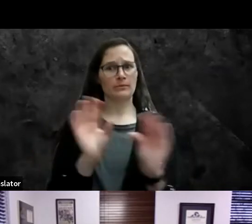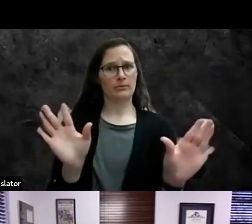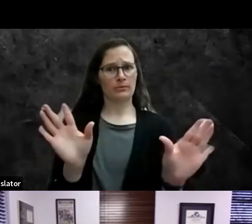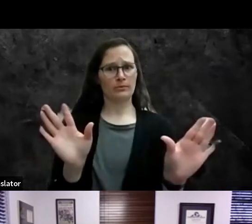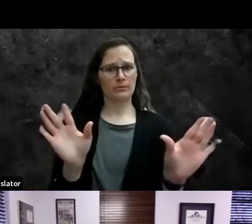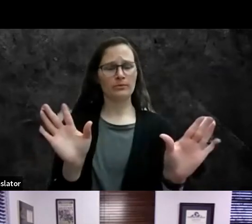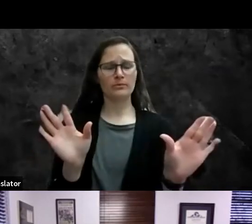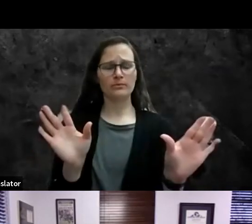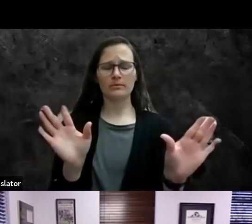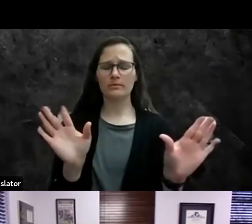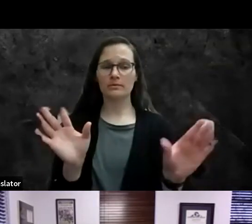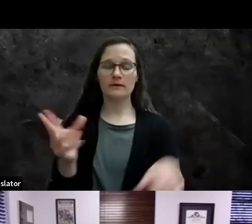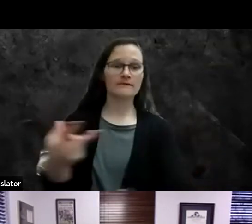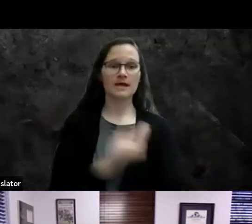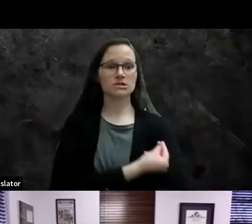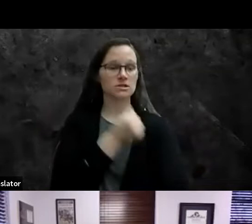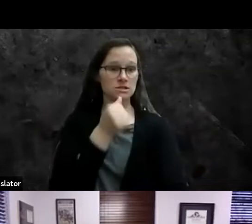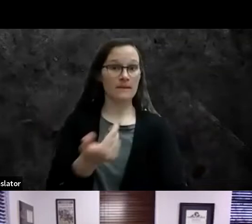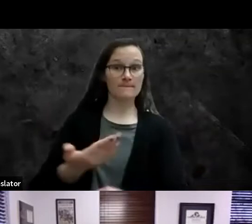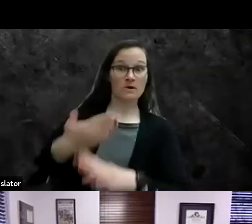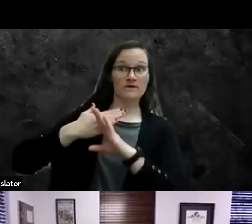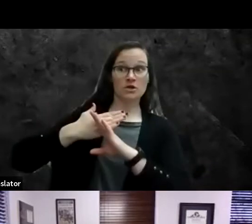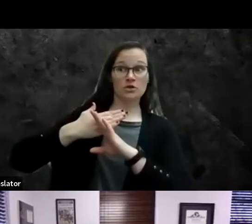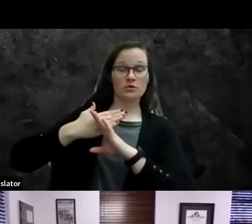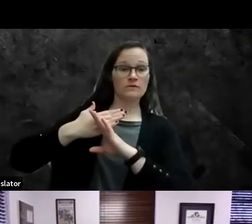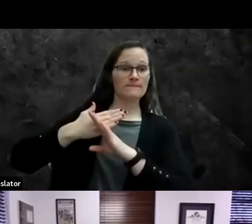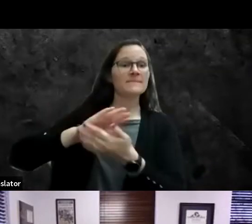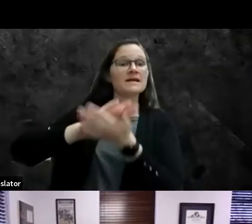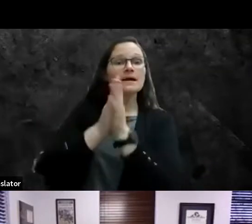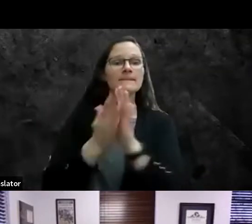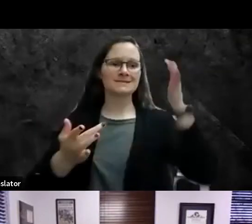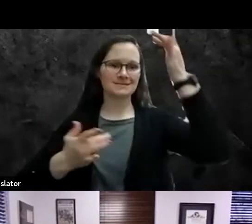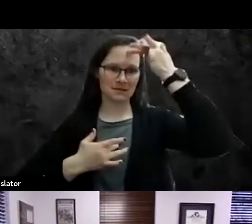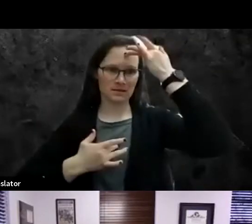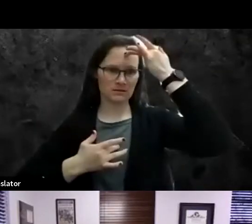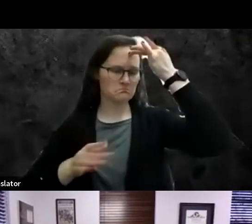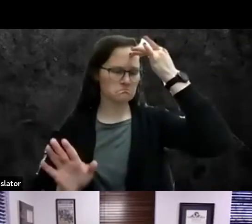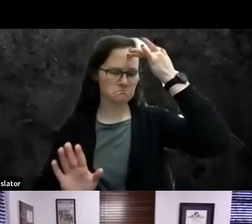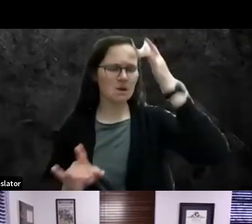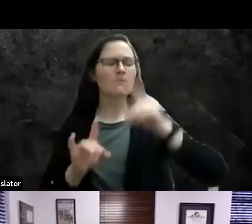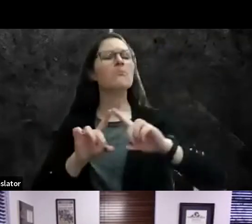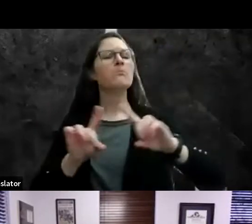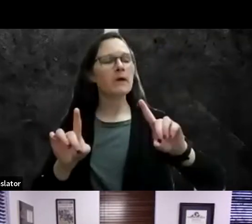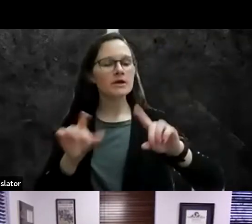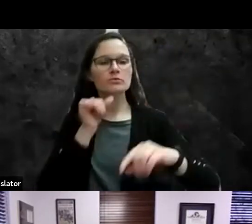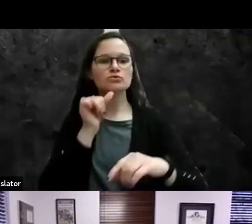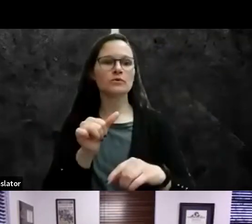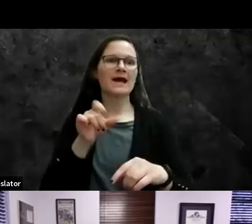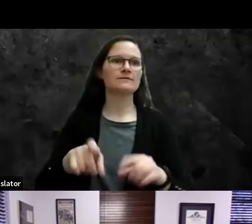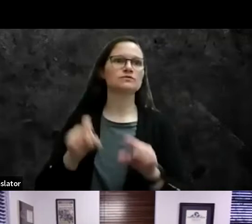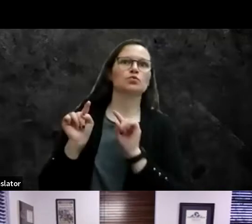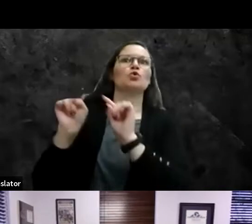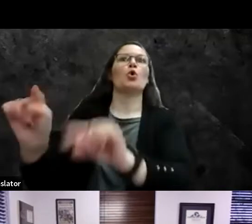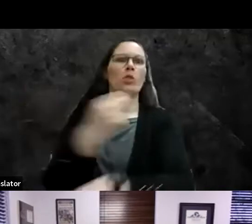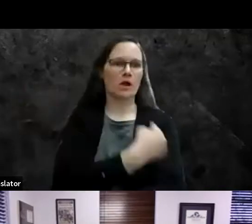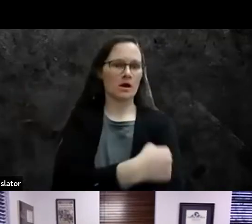the vaccination, no, maybe it does not prevent you from getting the virus, but what it does do is it prevents you from that hospitalization and death, and the evidence